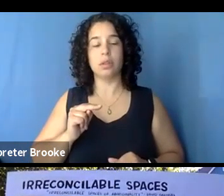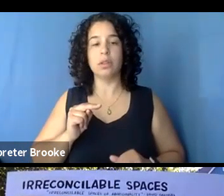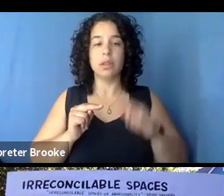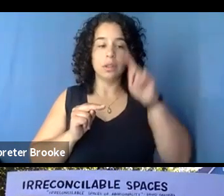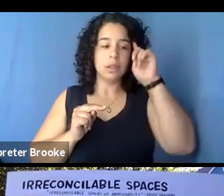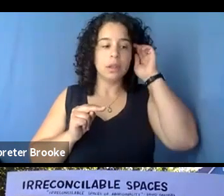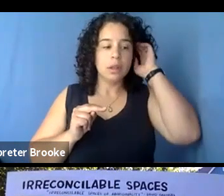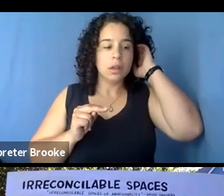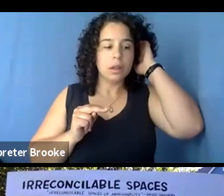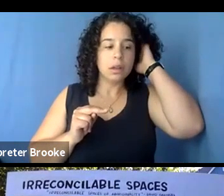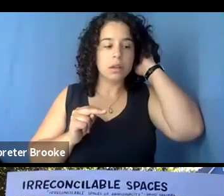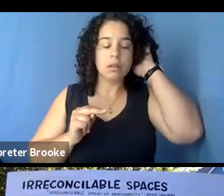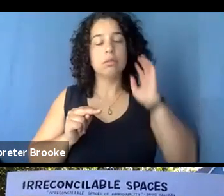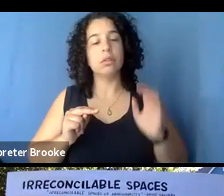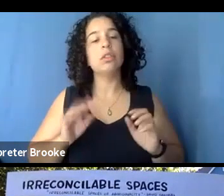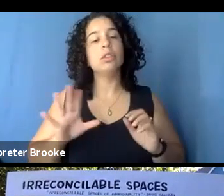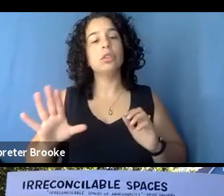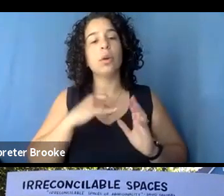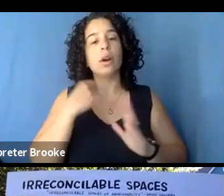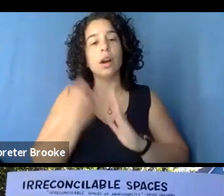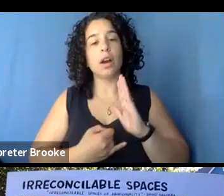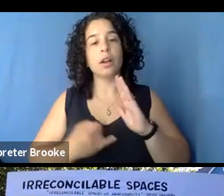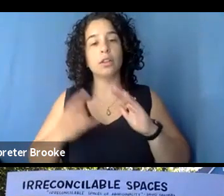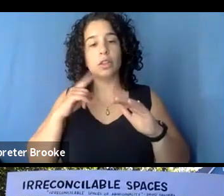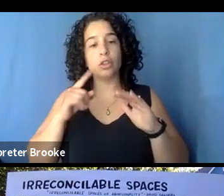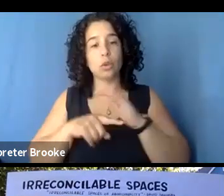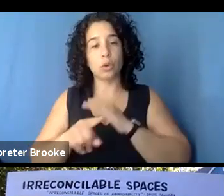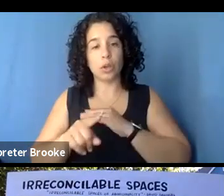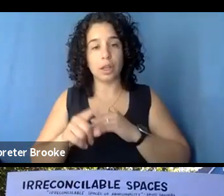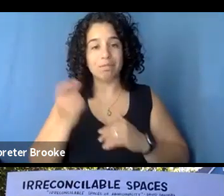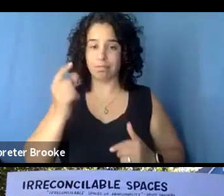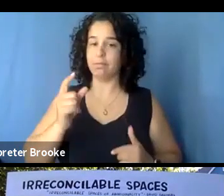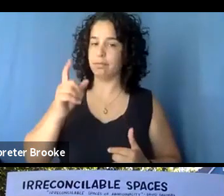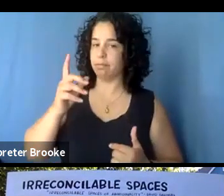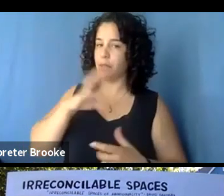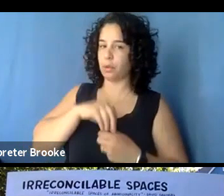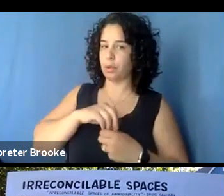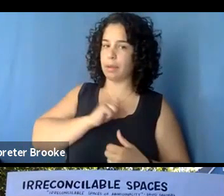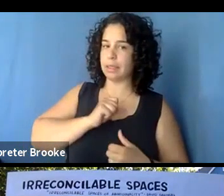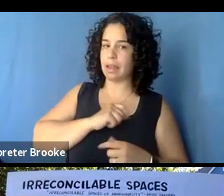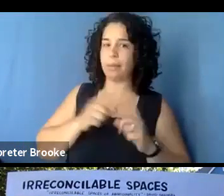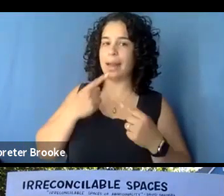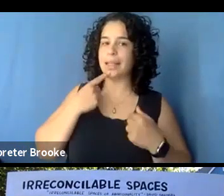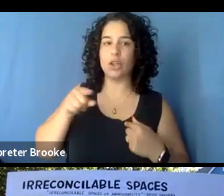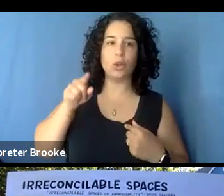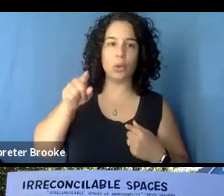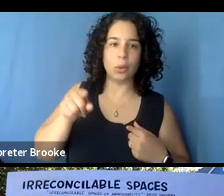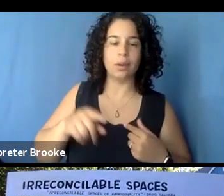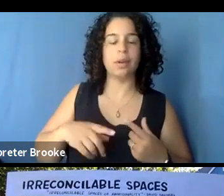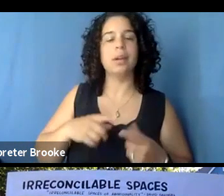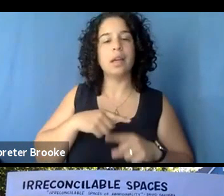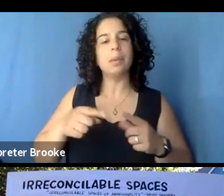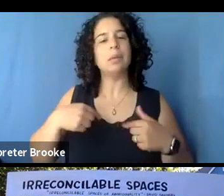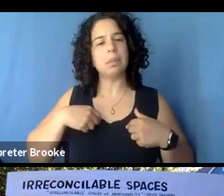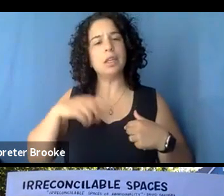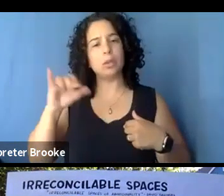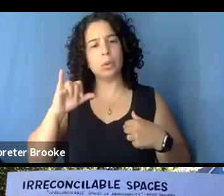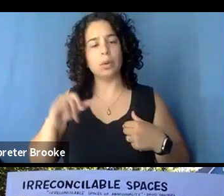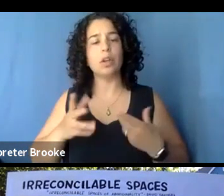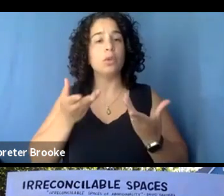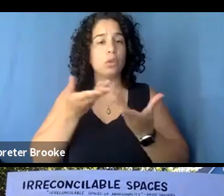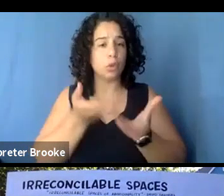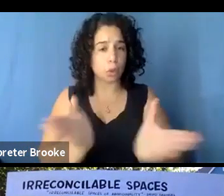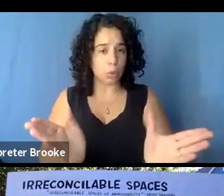reconcile, I'm just going to say you now. I'm including me in this, but I'll say you, the individual you. In your